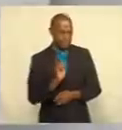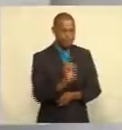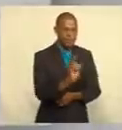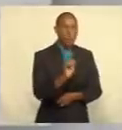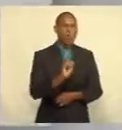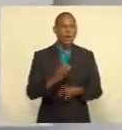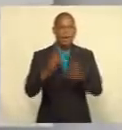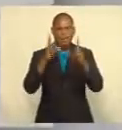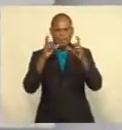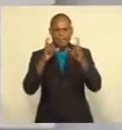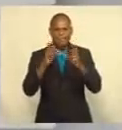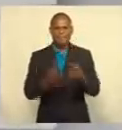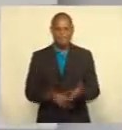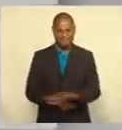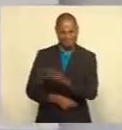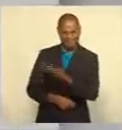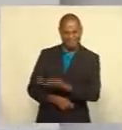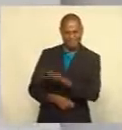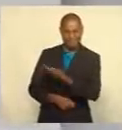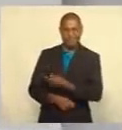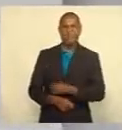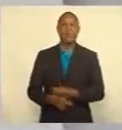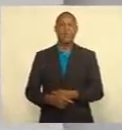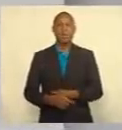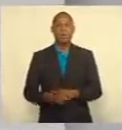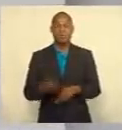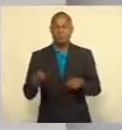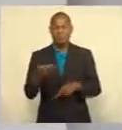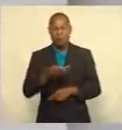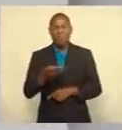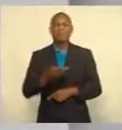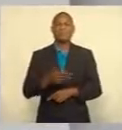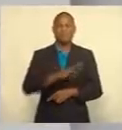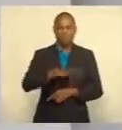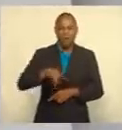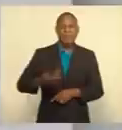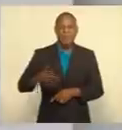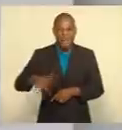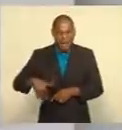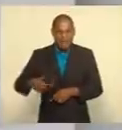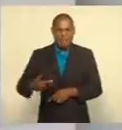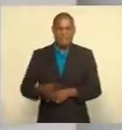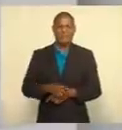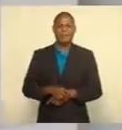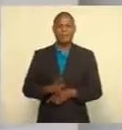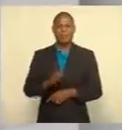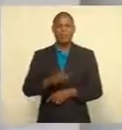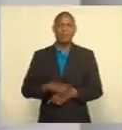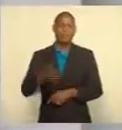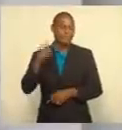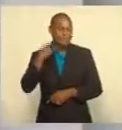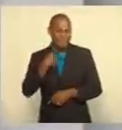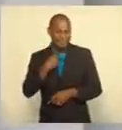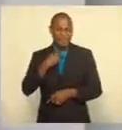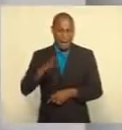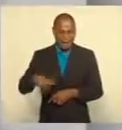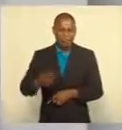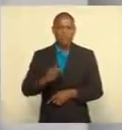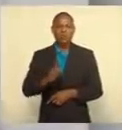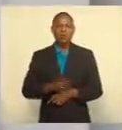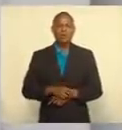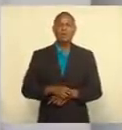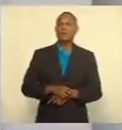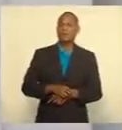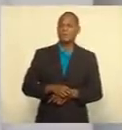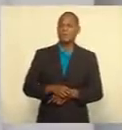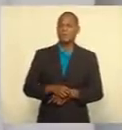of Jennifer Ann Downs and her husband Henry Lusaka. Lusaka is on trial for allegedly murdering Downs at their rented home in Sevi